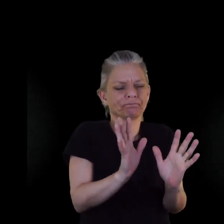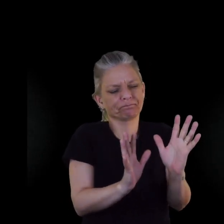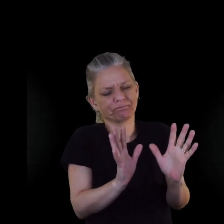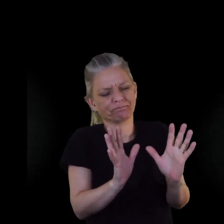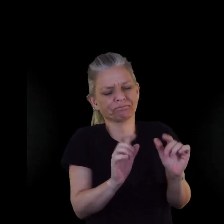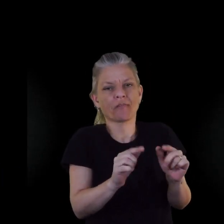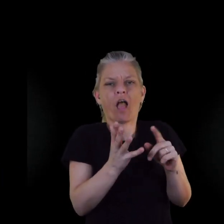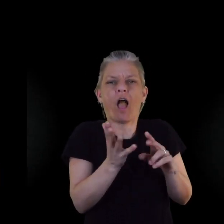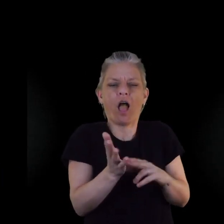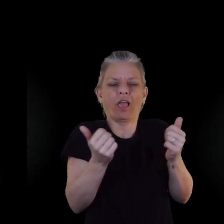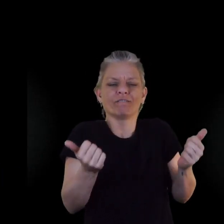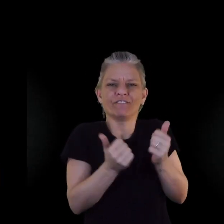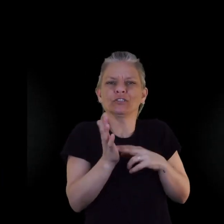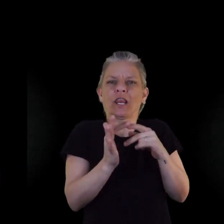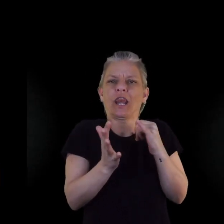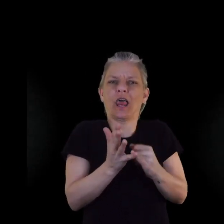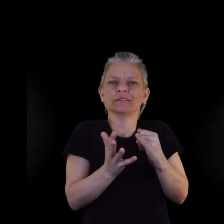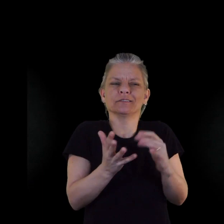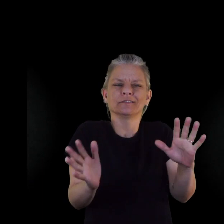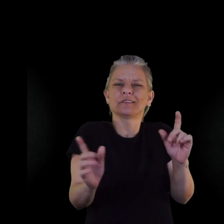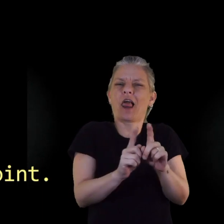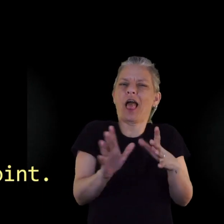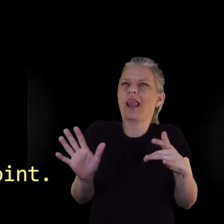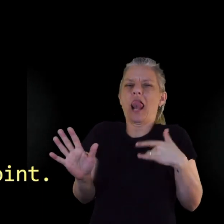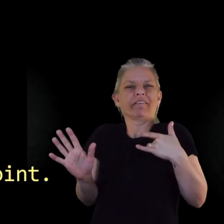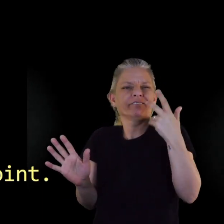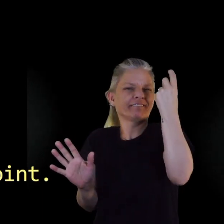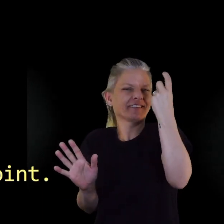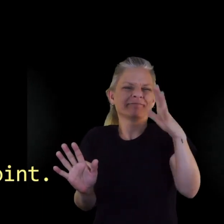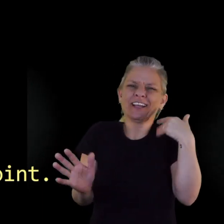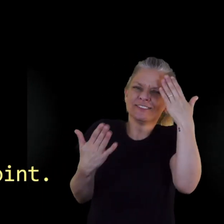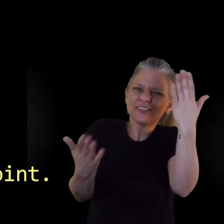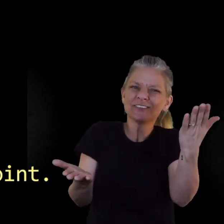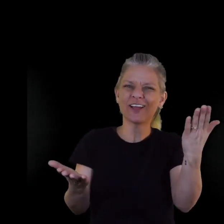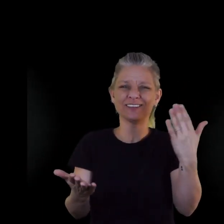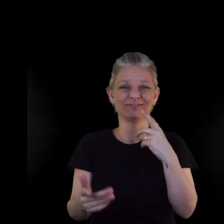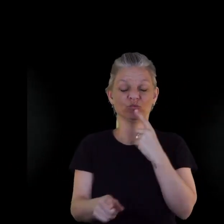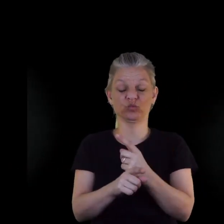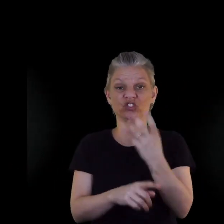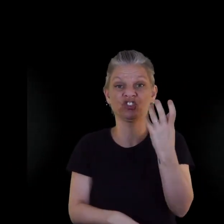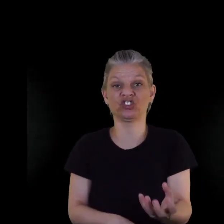unfinishedness, like life, I guess. I don't know. I'm just talking shit at this point.